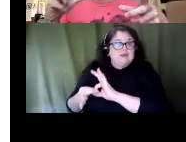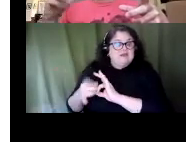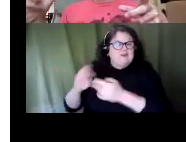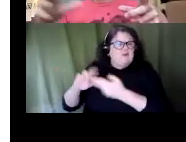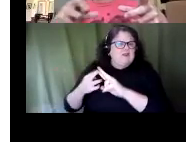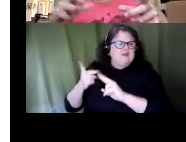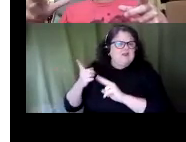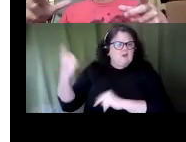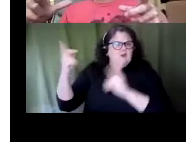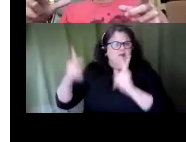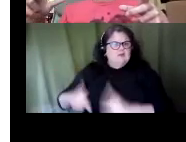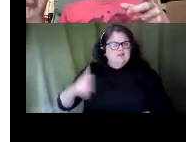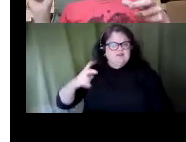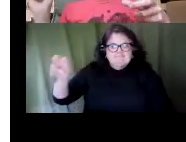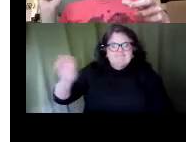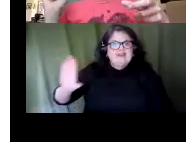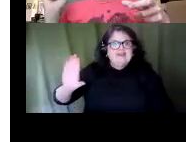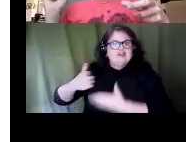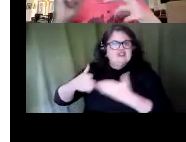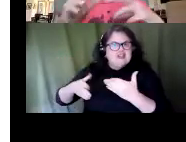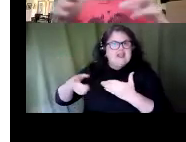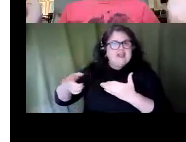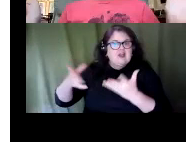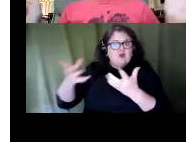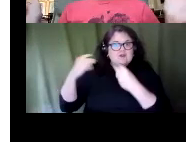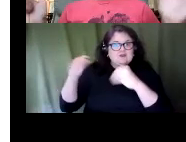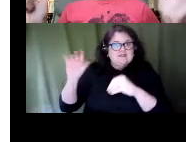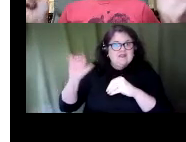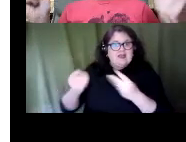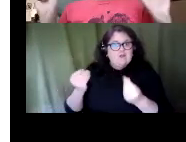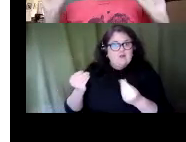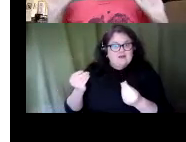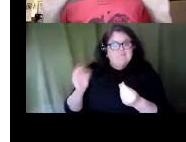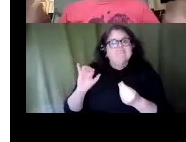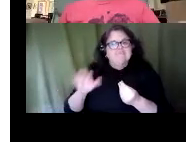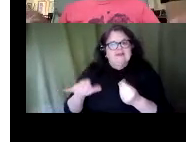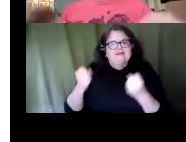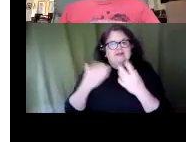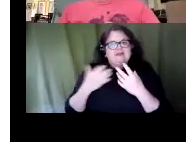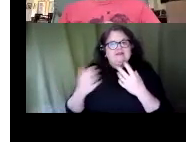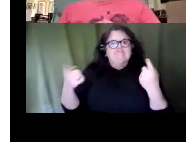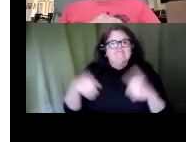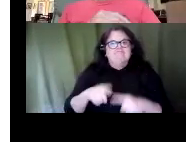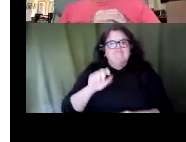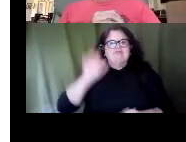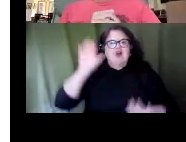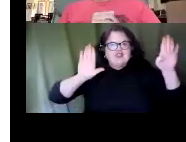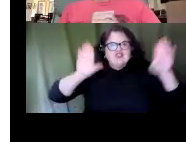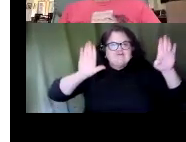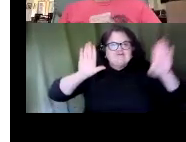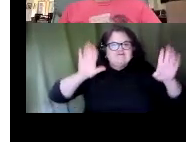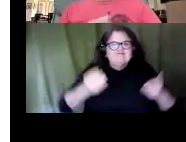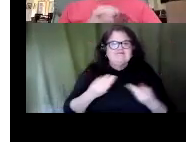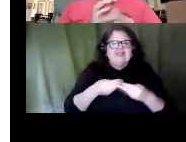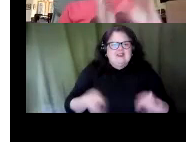one owner transfers their share or wants to sell the property, that's how a lot of things just end up on auction and land gets